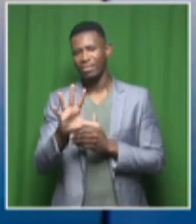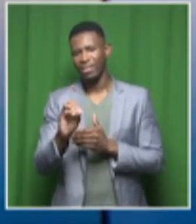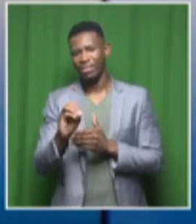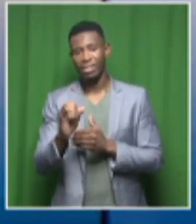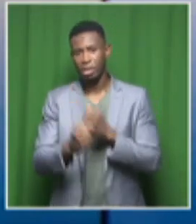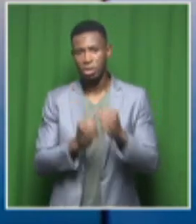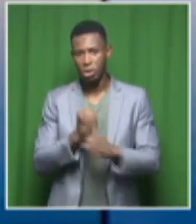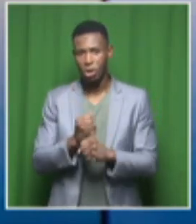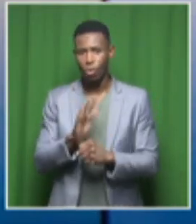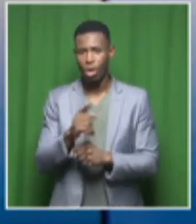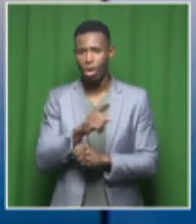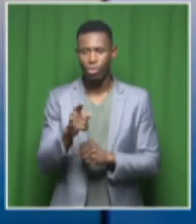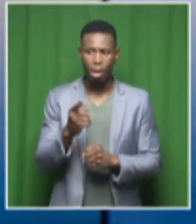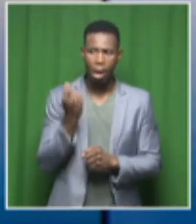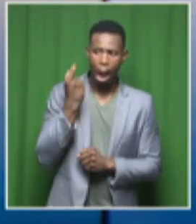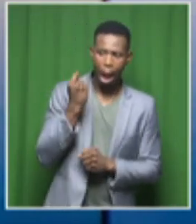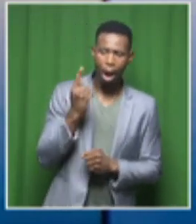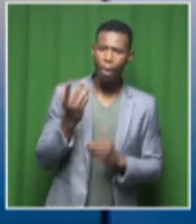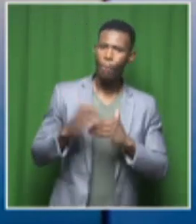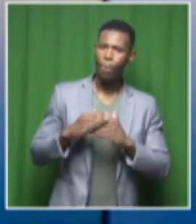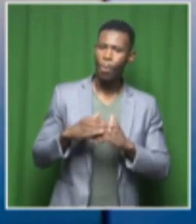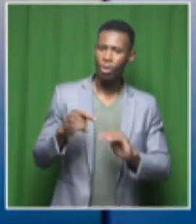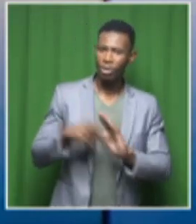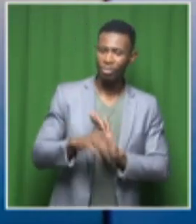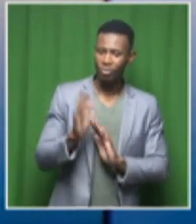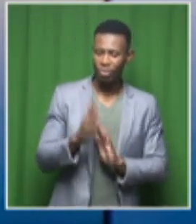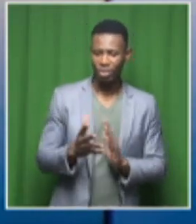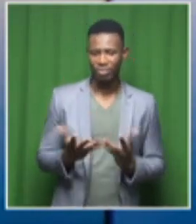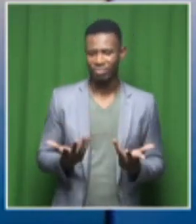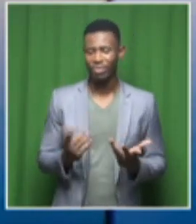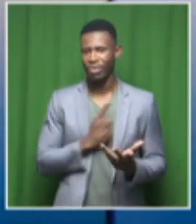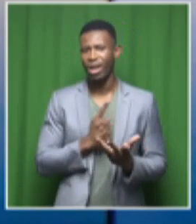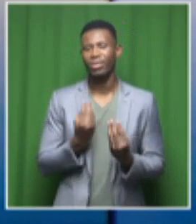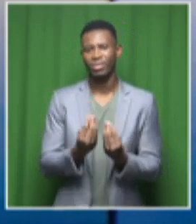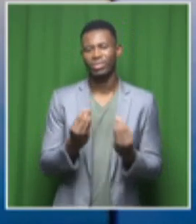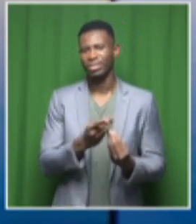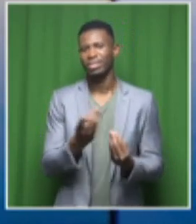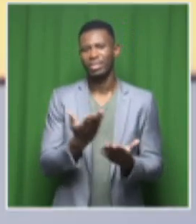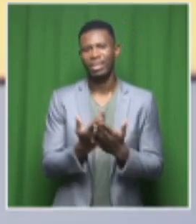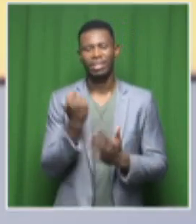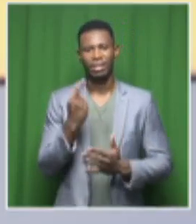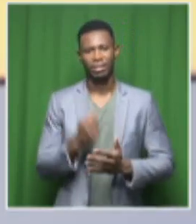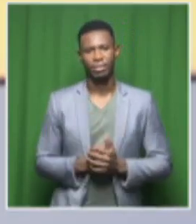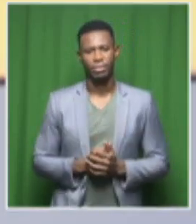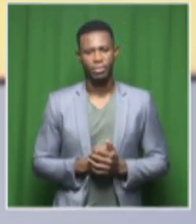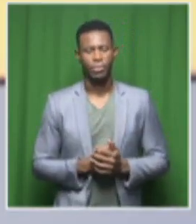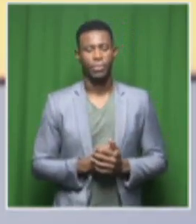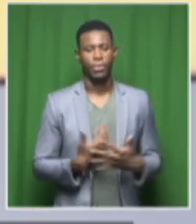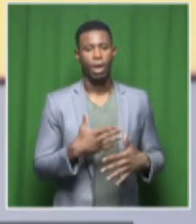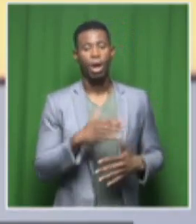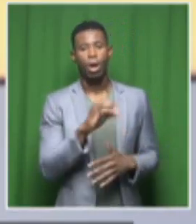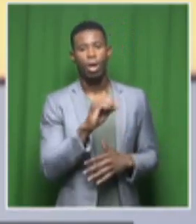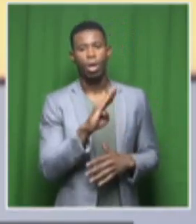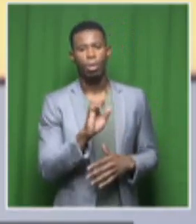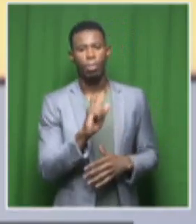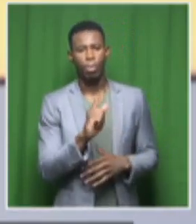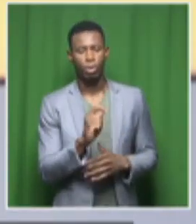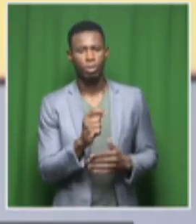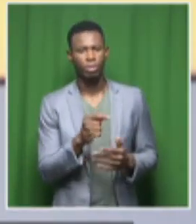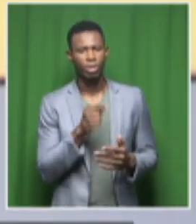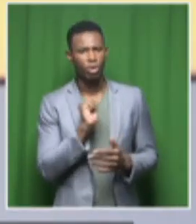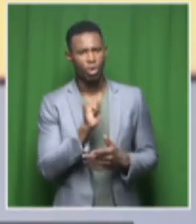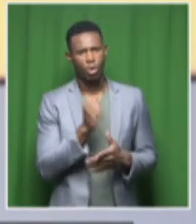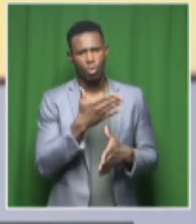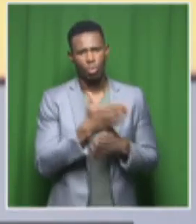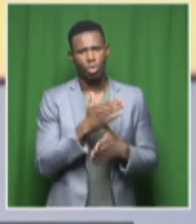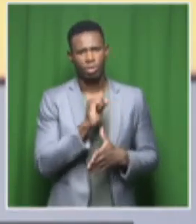relevant or like a reference point also for, you know, for our children. Mr. Obot, what would you say that this body of